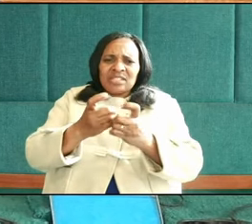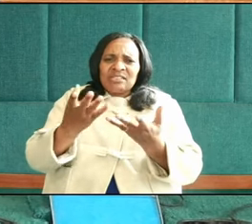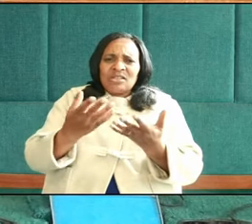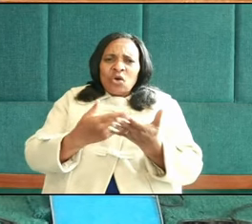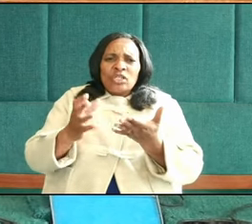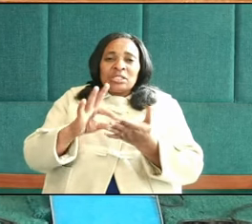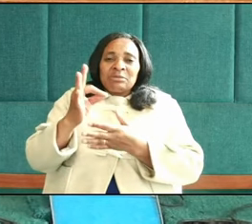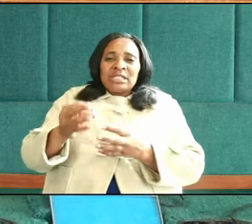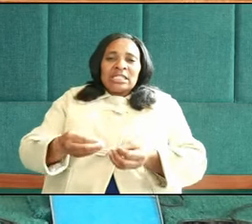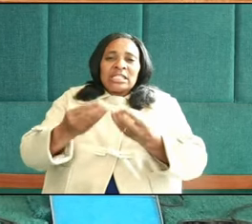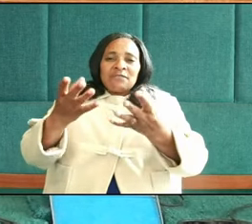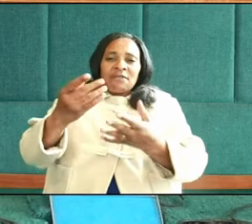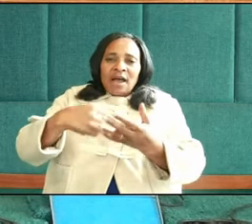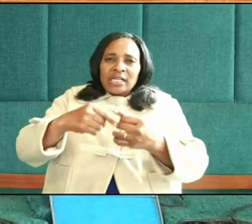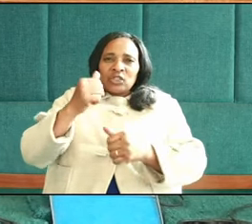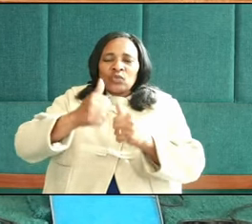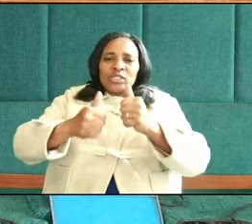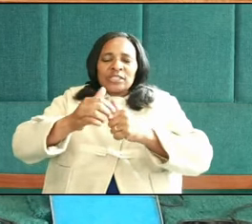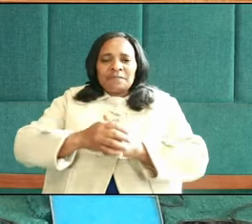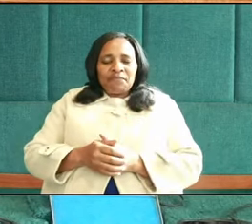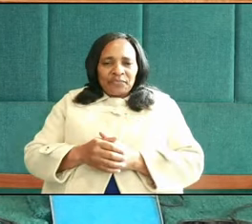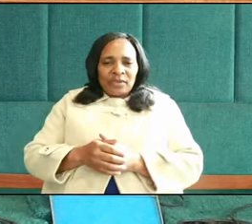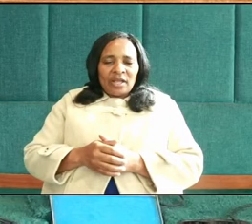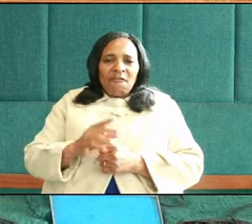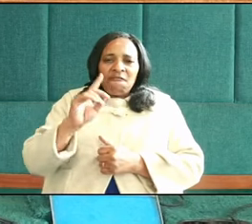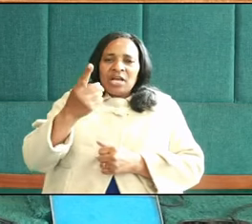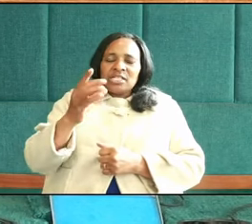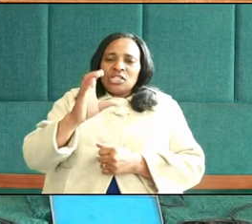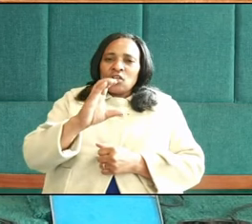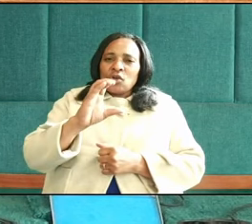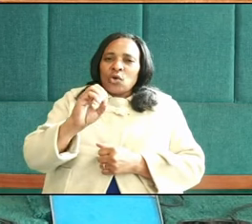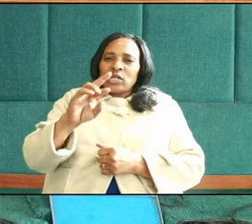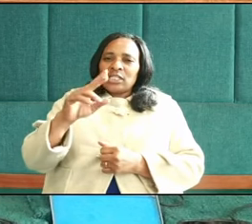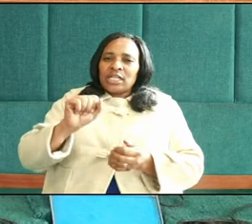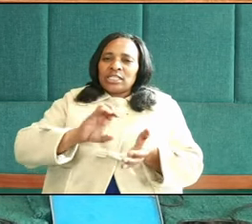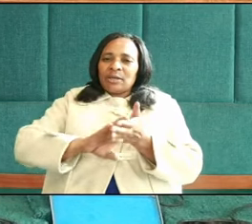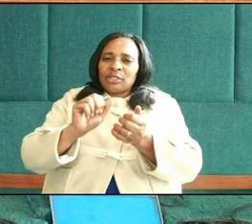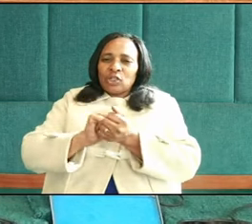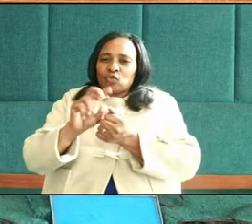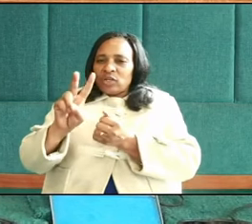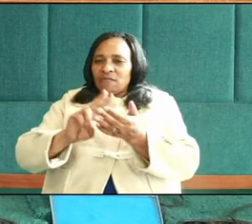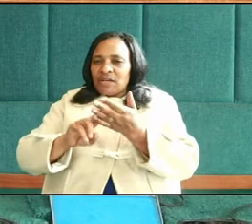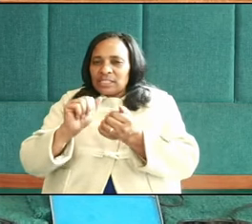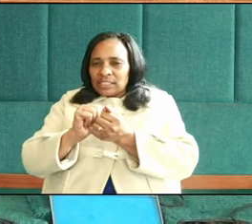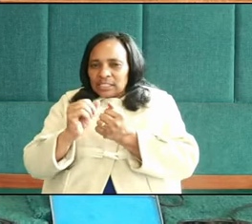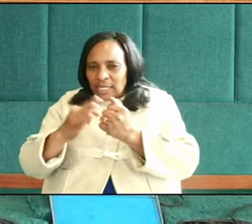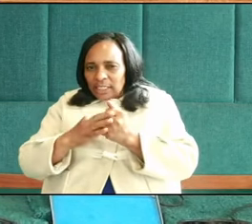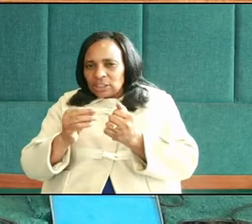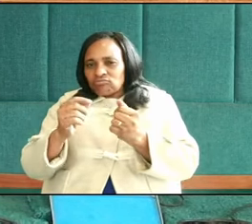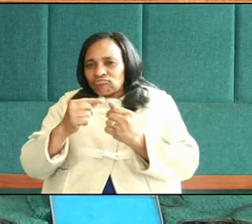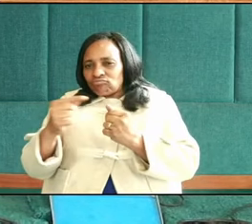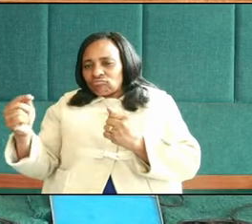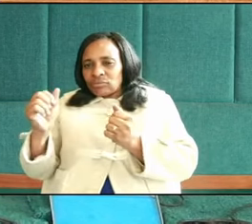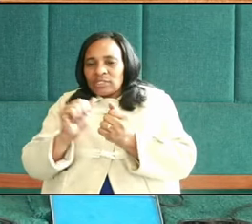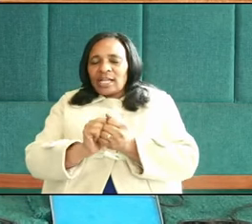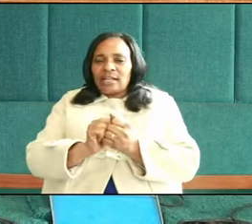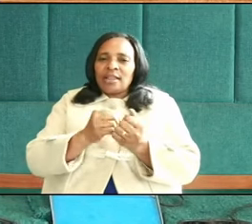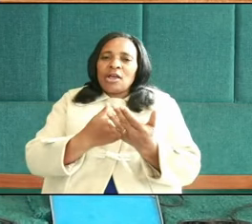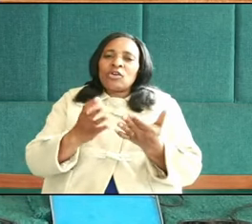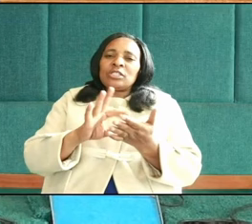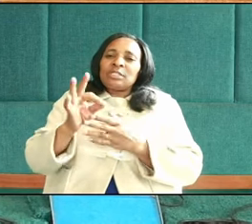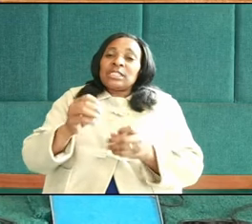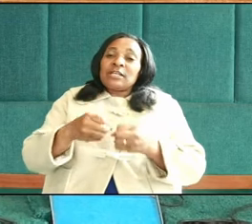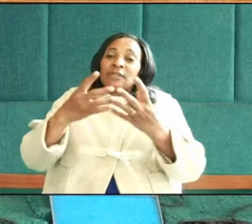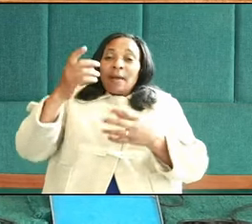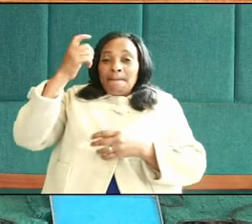Spirit give us? Let's look at 1 Corinthians chapter 12, verses 8 to 10. The Holy Spirit gives one the